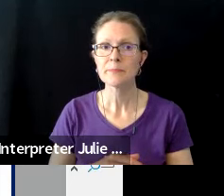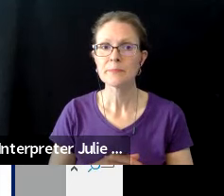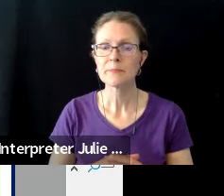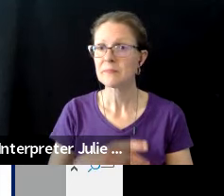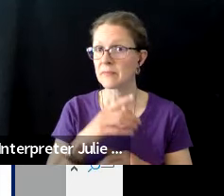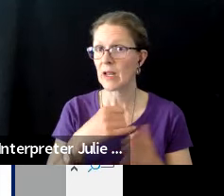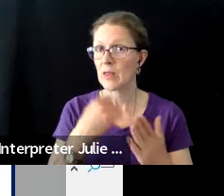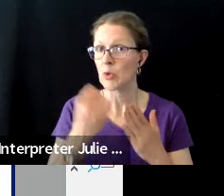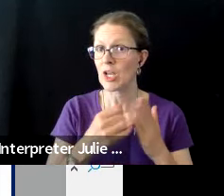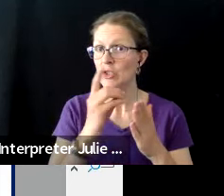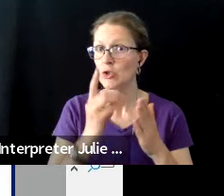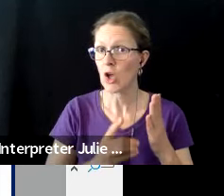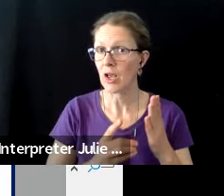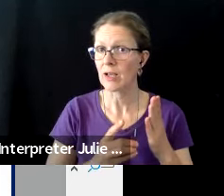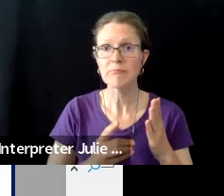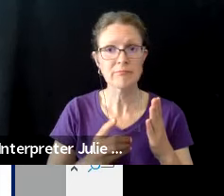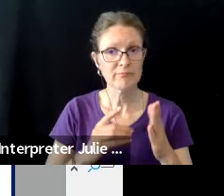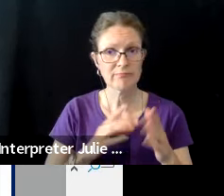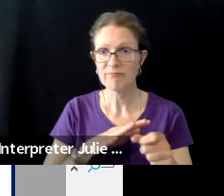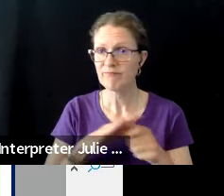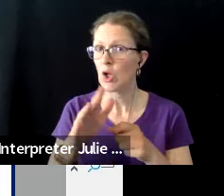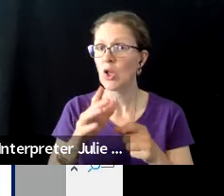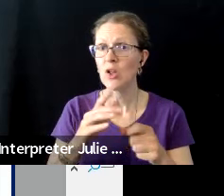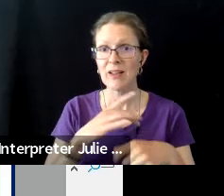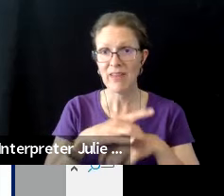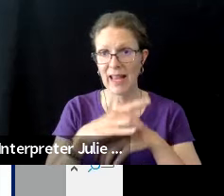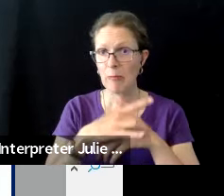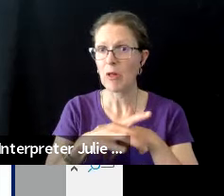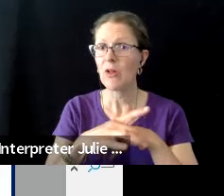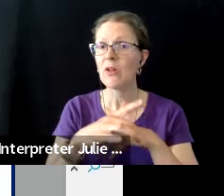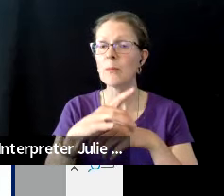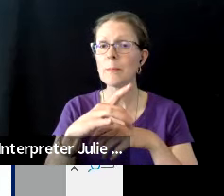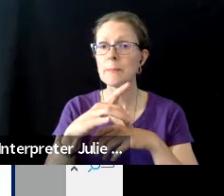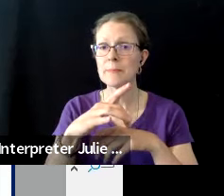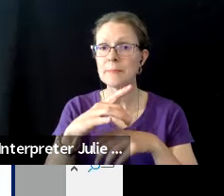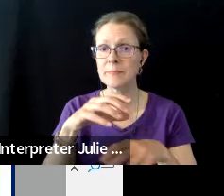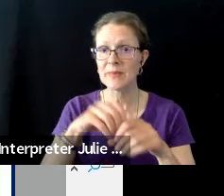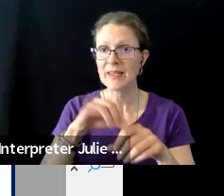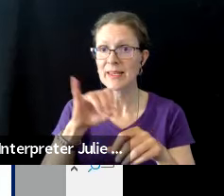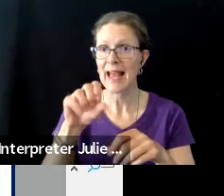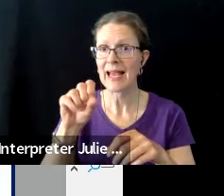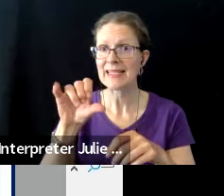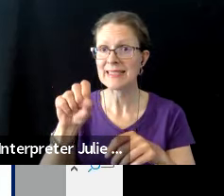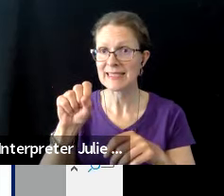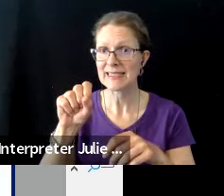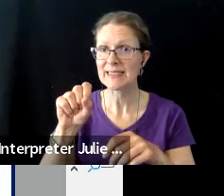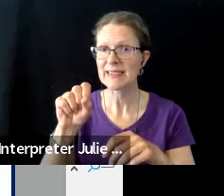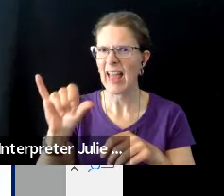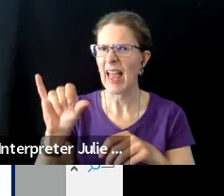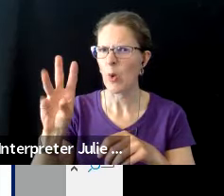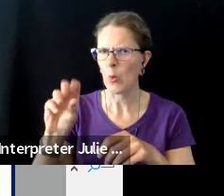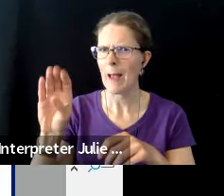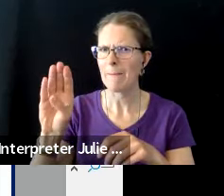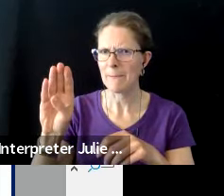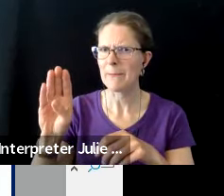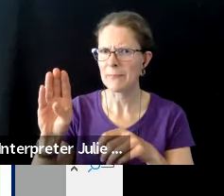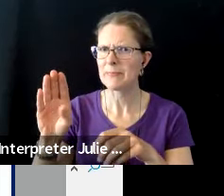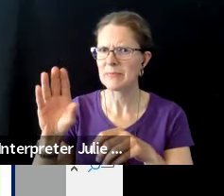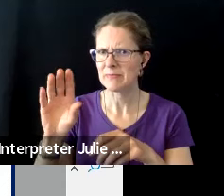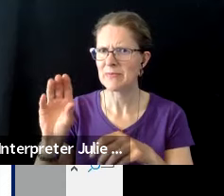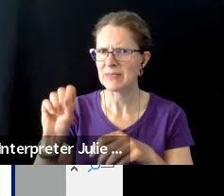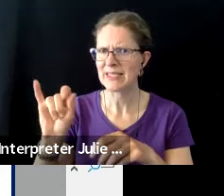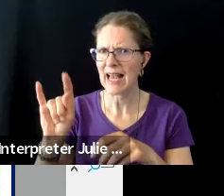project drawings are fully available within the ISIS, the zoning website, but we have a couple of